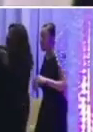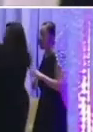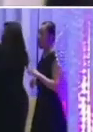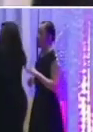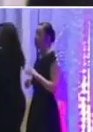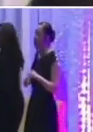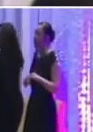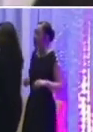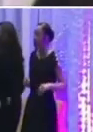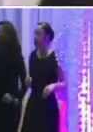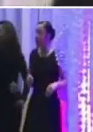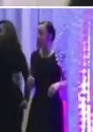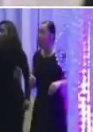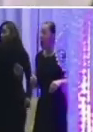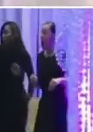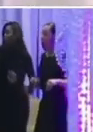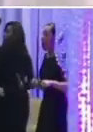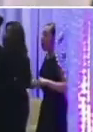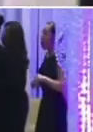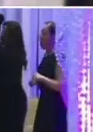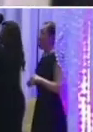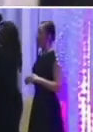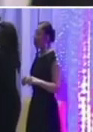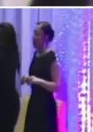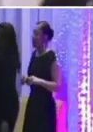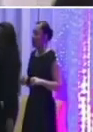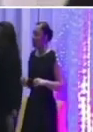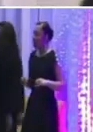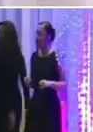I tell you, it was a happy day.